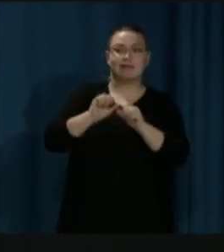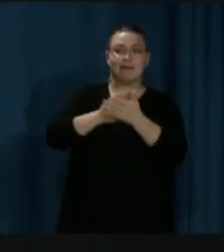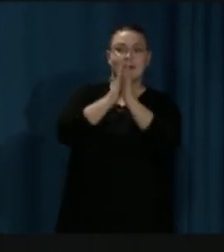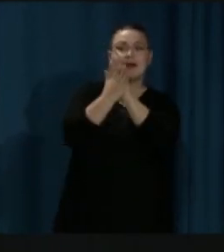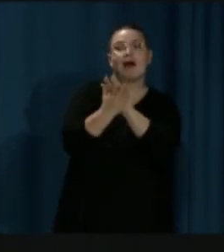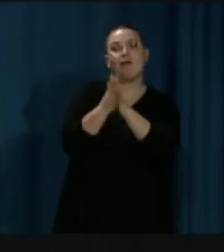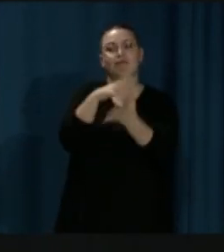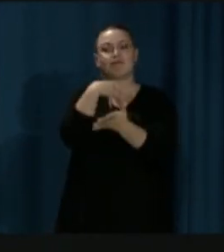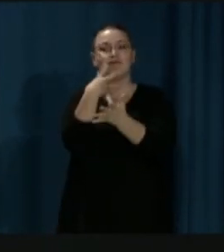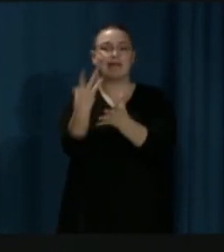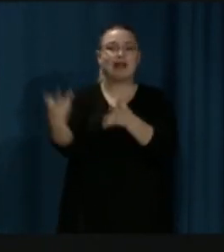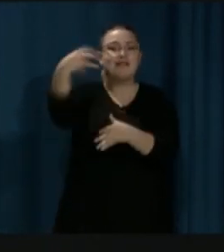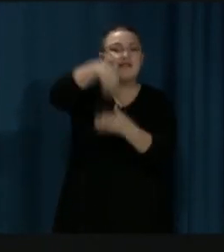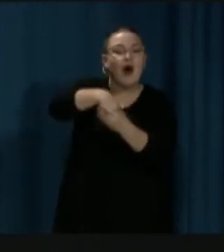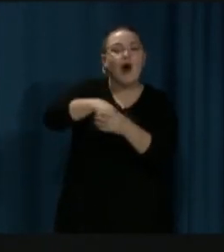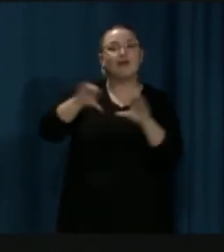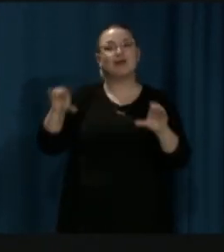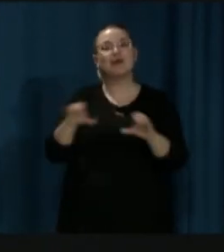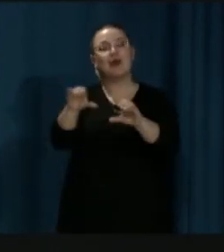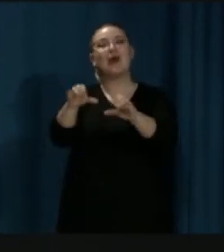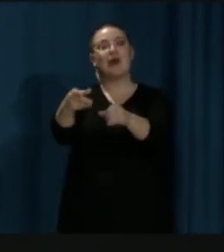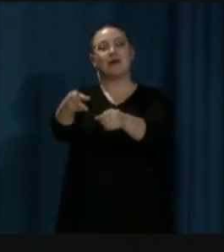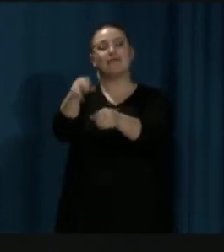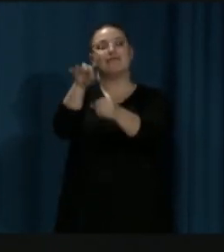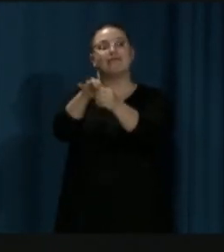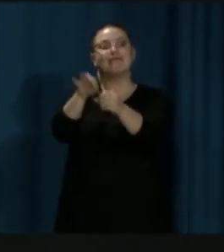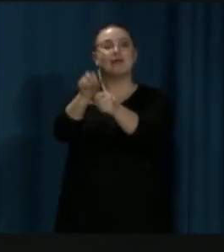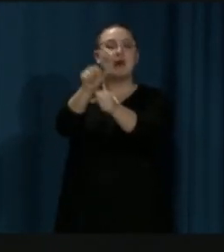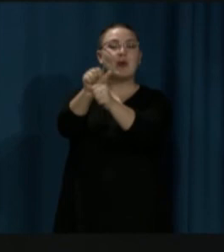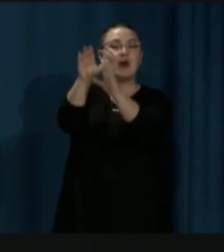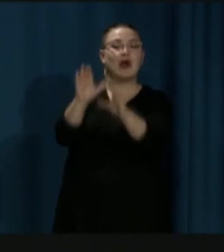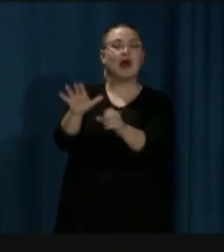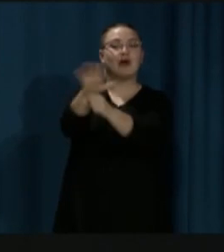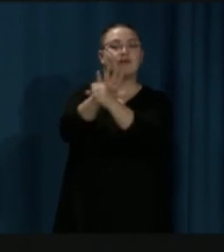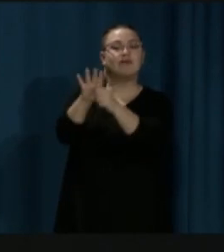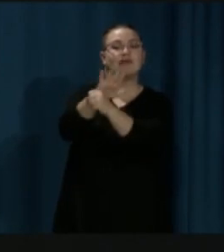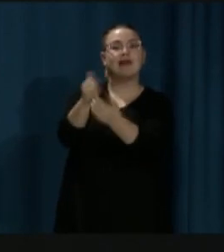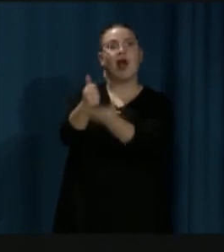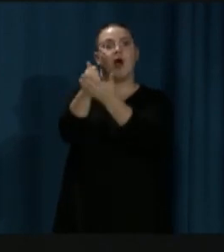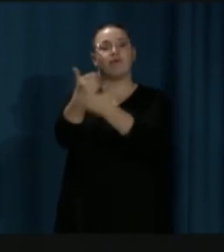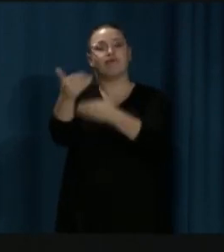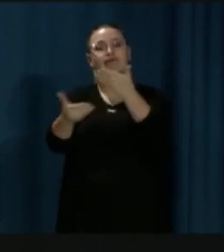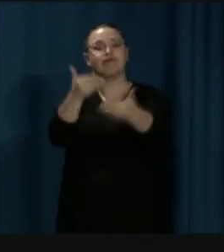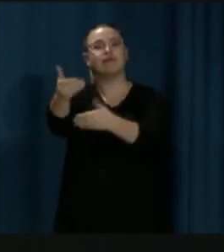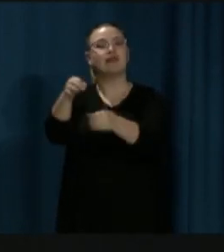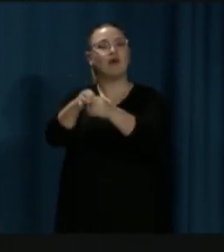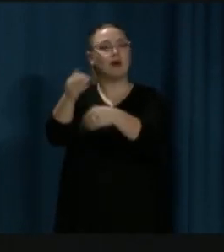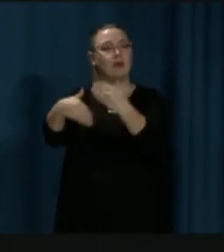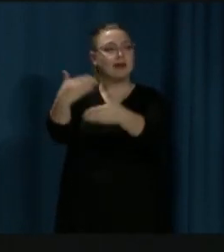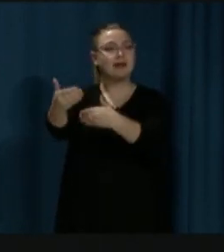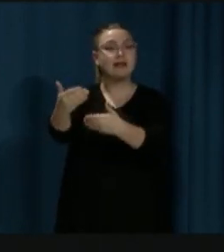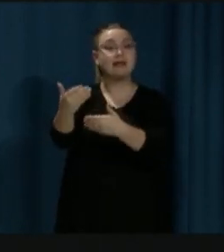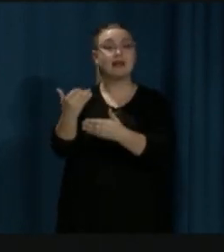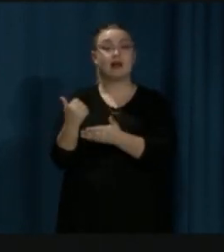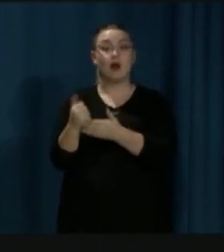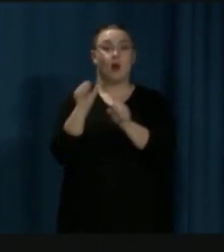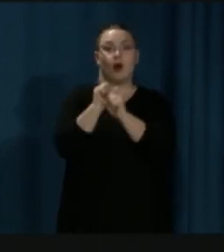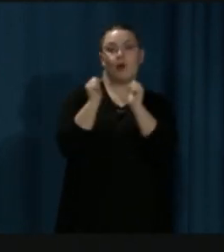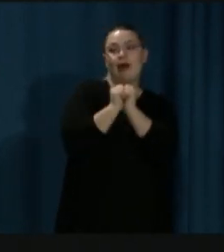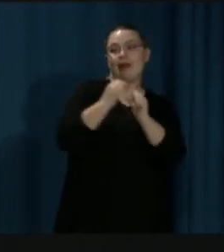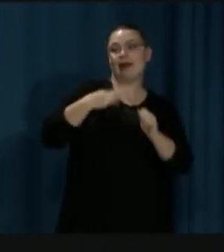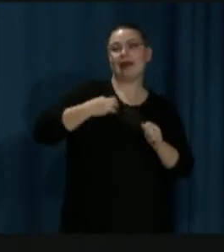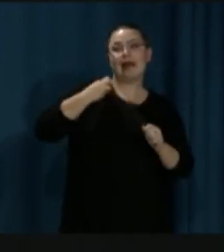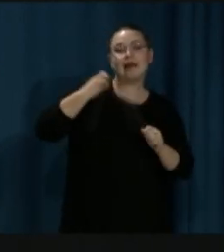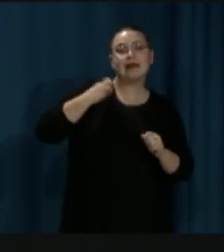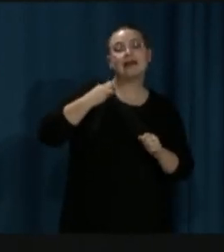serving as a poll worker, or if you have the time and the inclination, work for candidates that you would like to see elected to office.